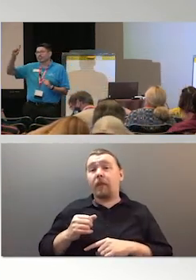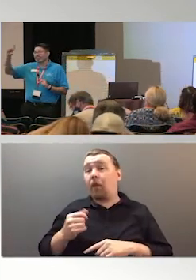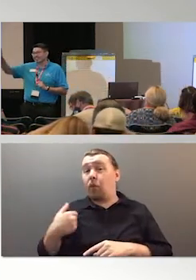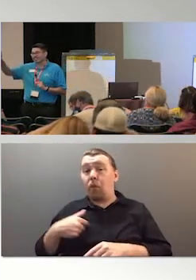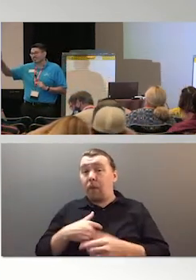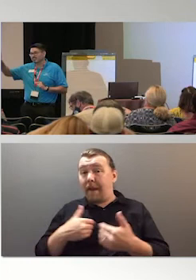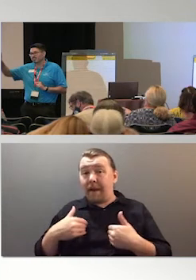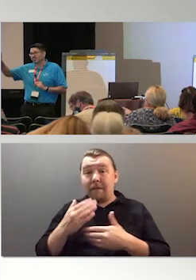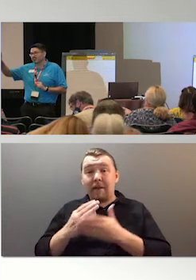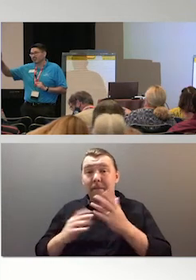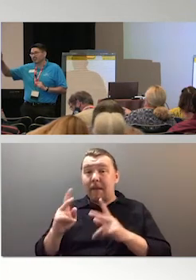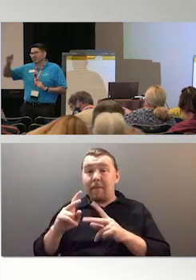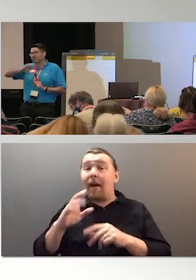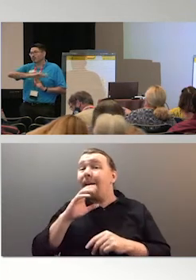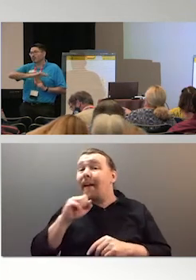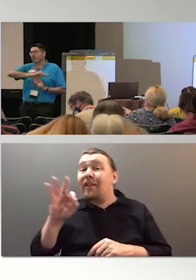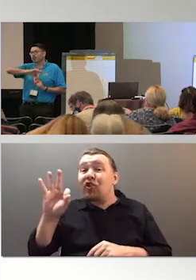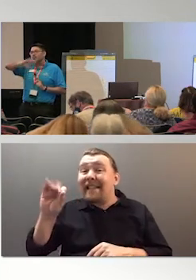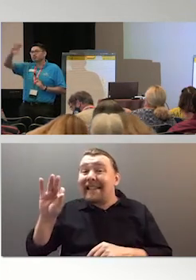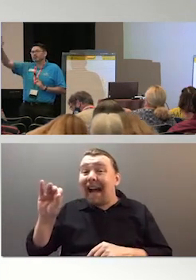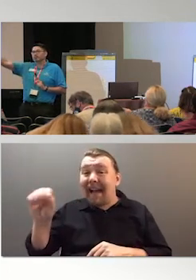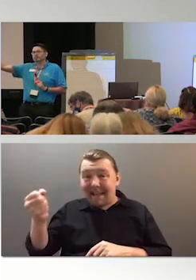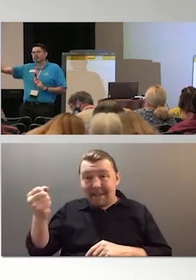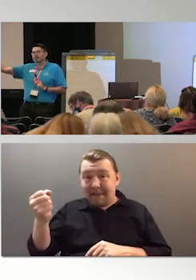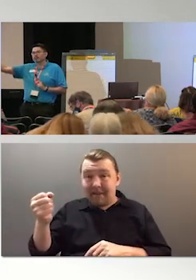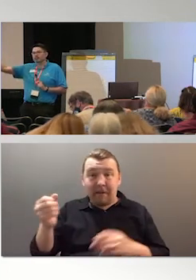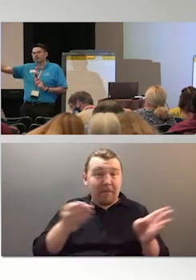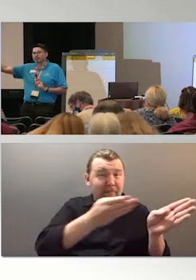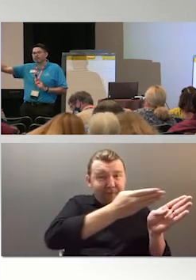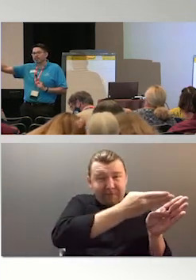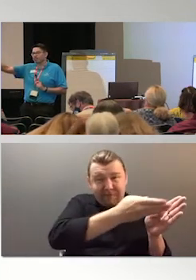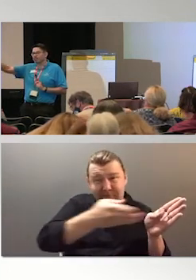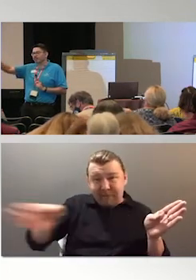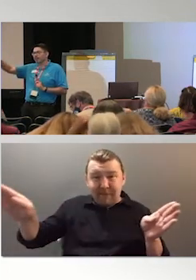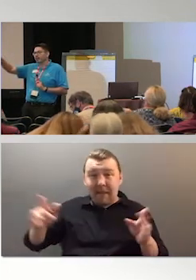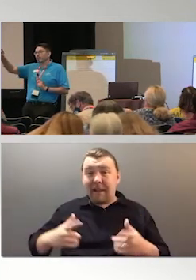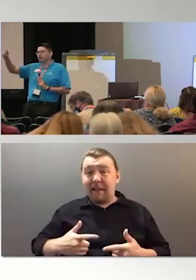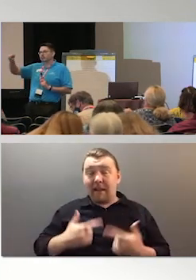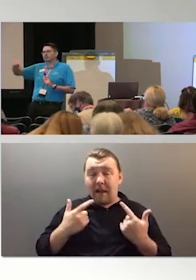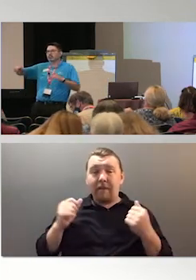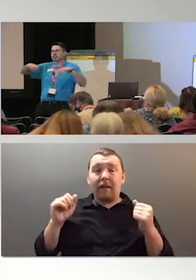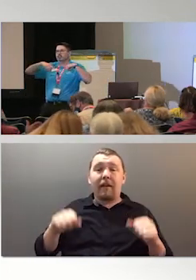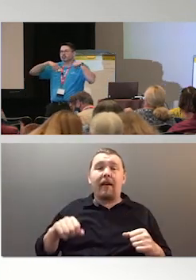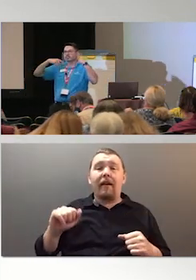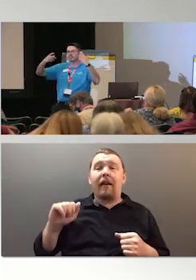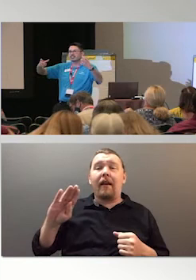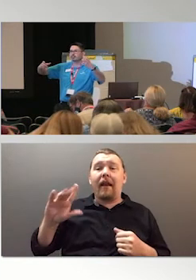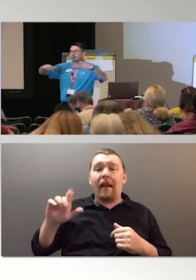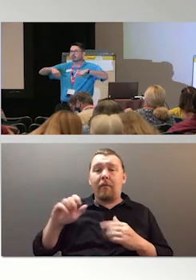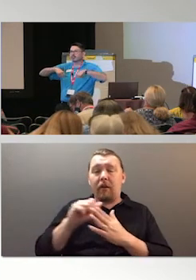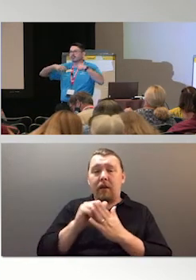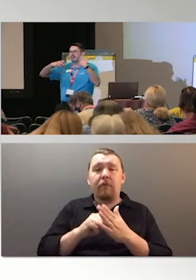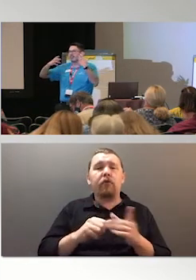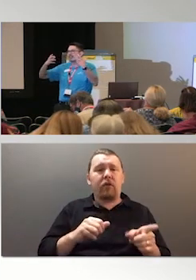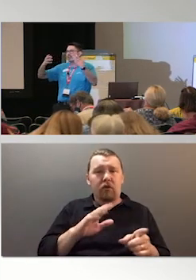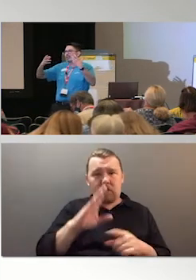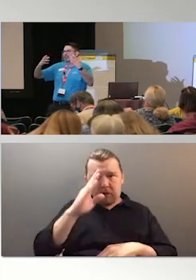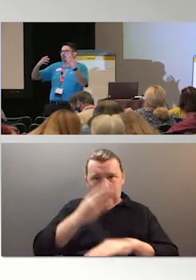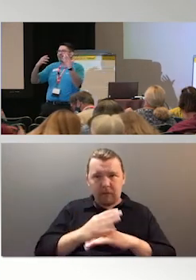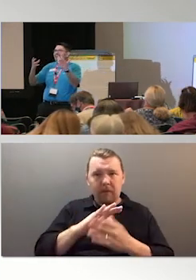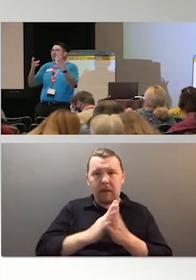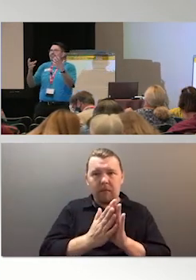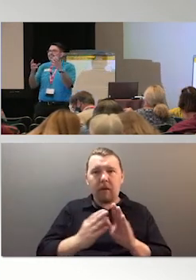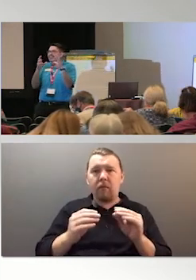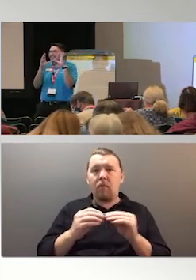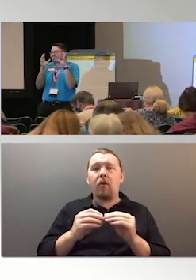in their 90s, right? So the whole spectrum of life, someone can have an Able account. So she's like, her son's getting more independent.